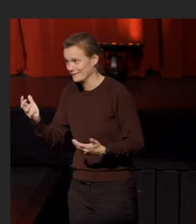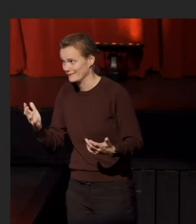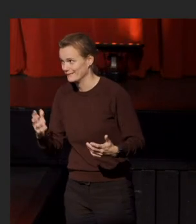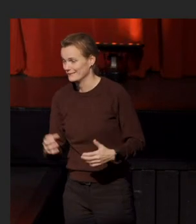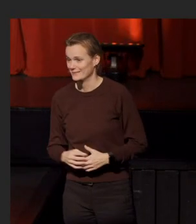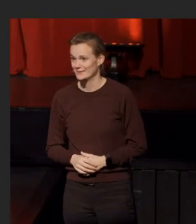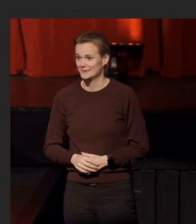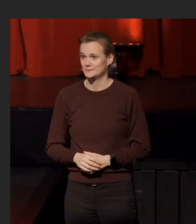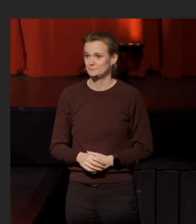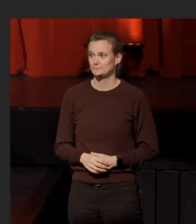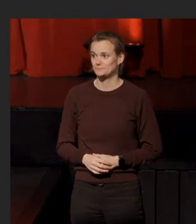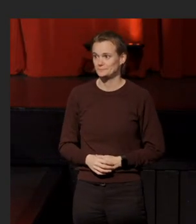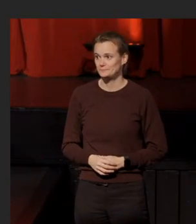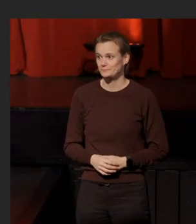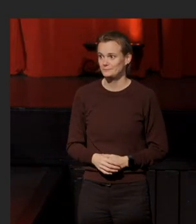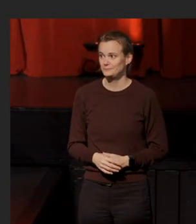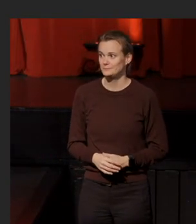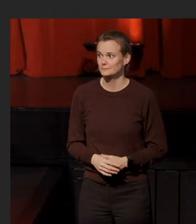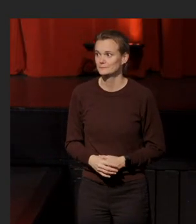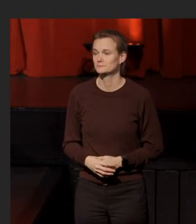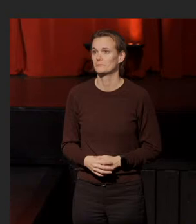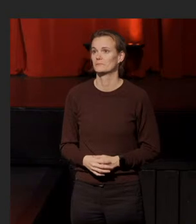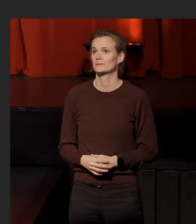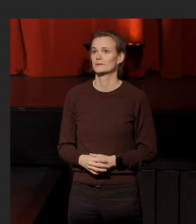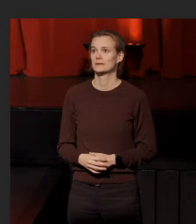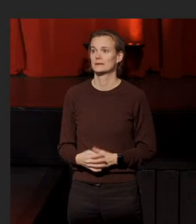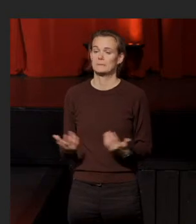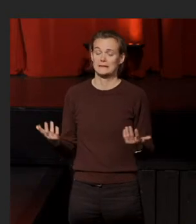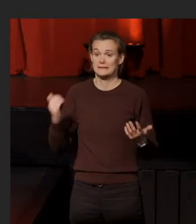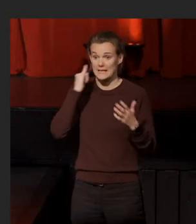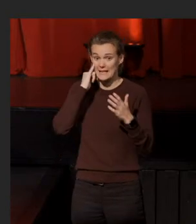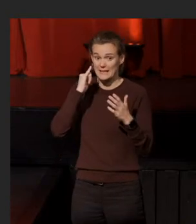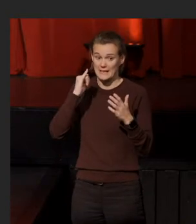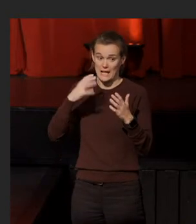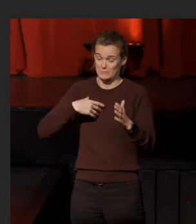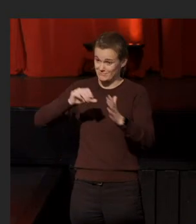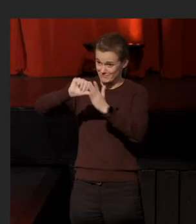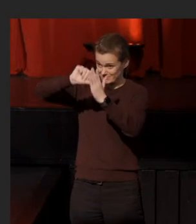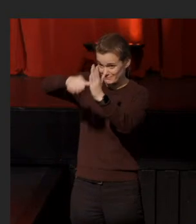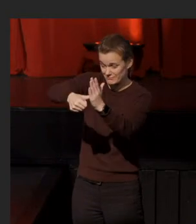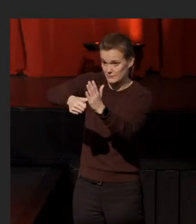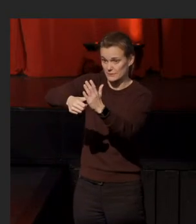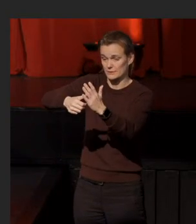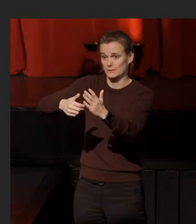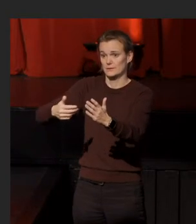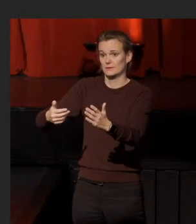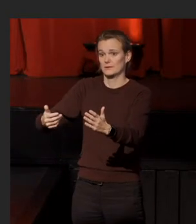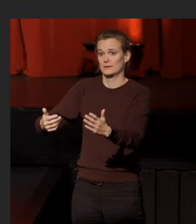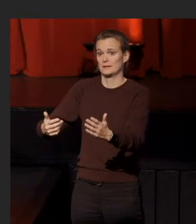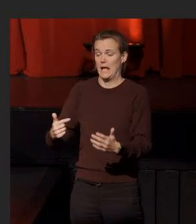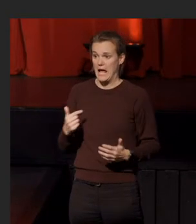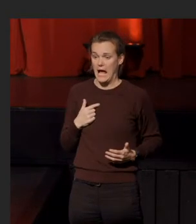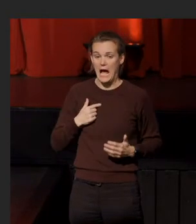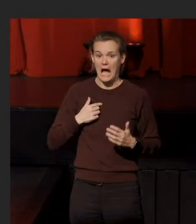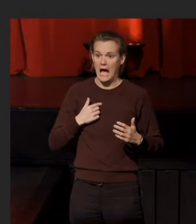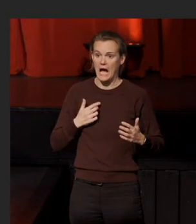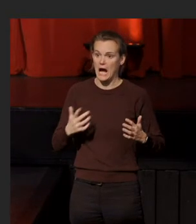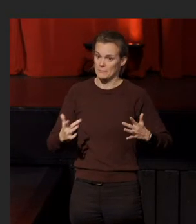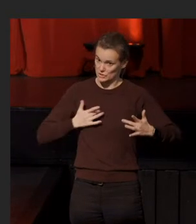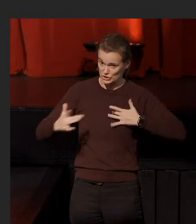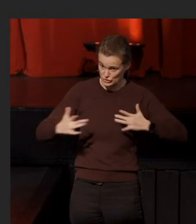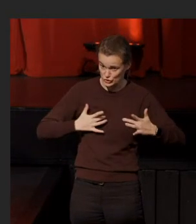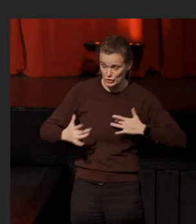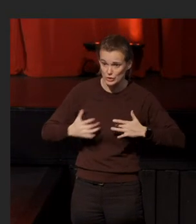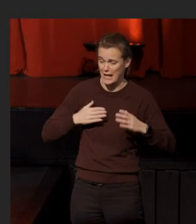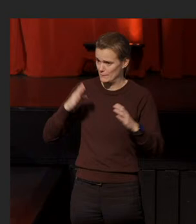I'm obviously, if I haven't got the point across by now, I'm failing. I'm obviously very worried about the